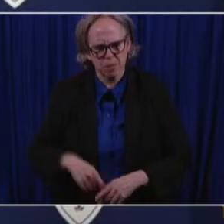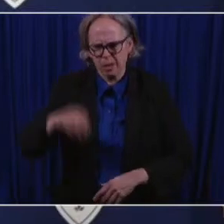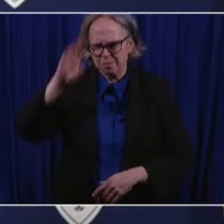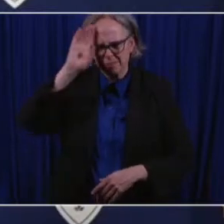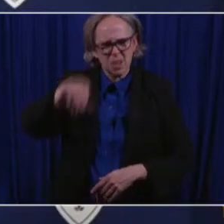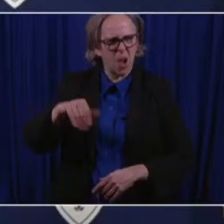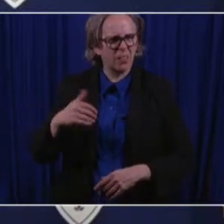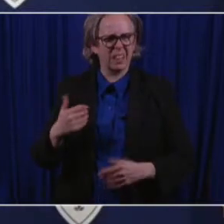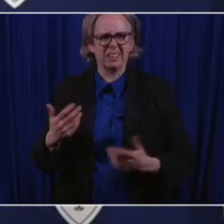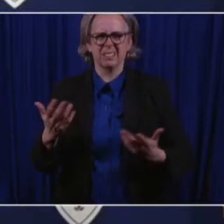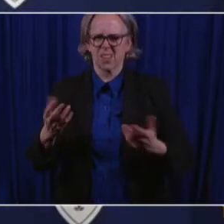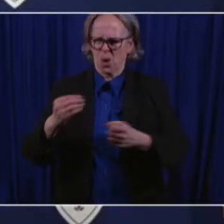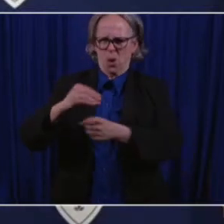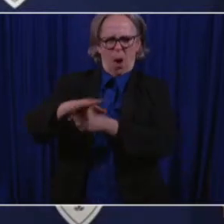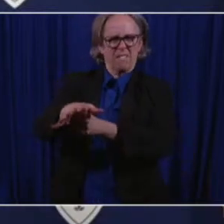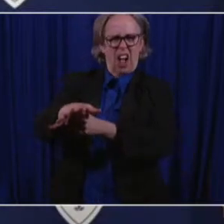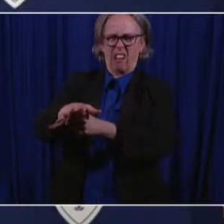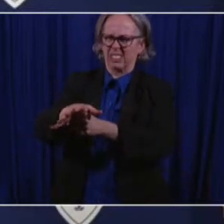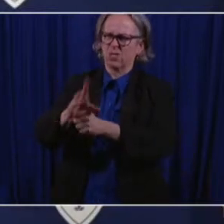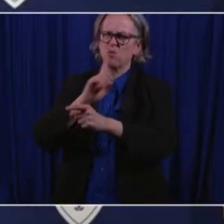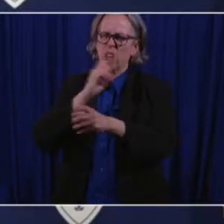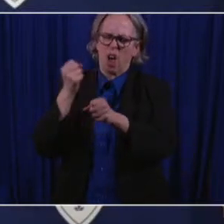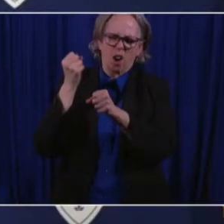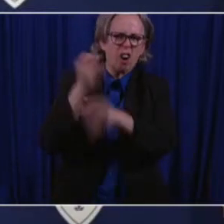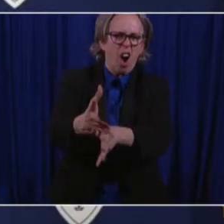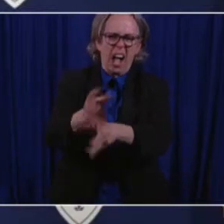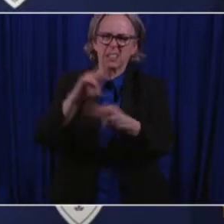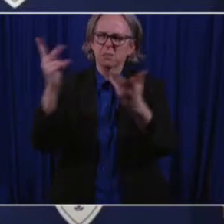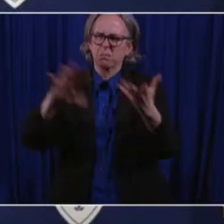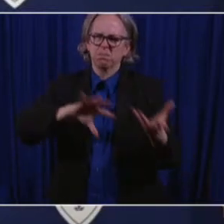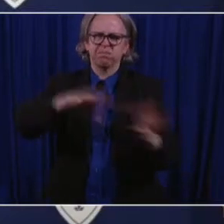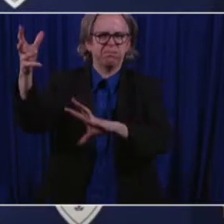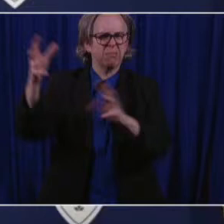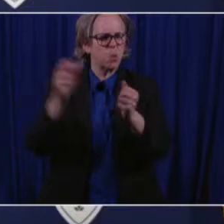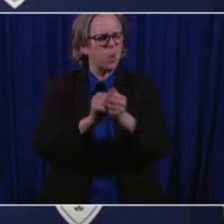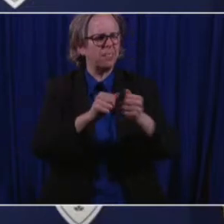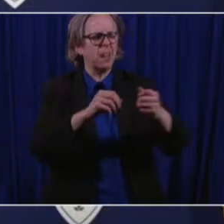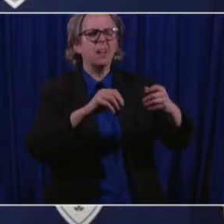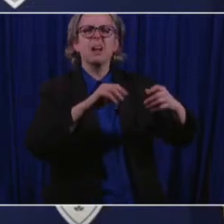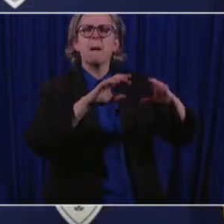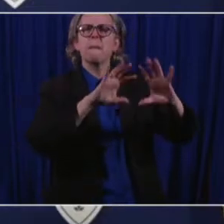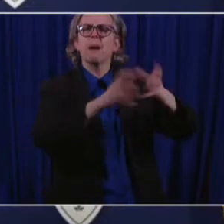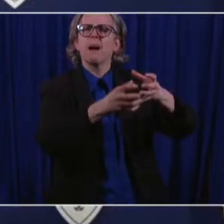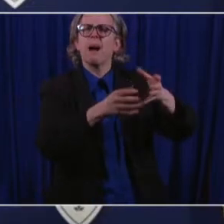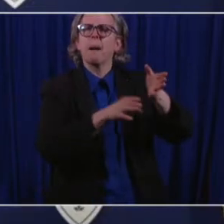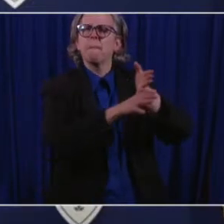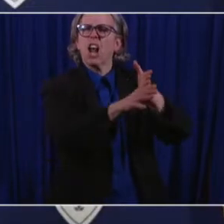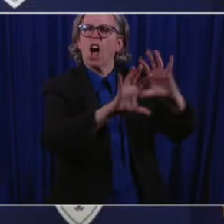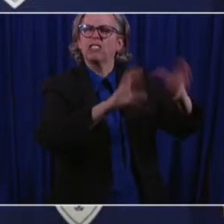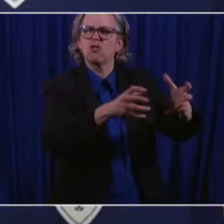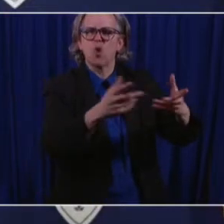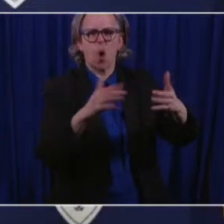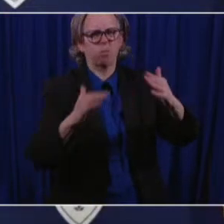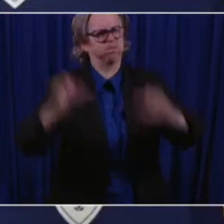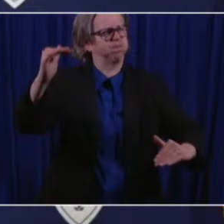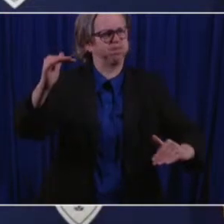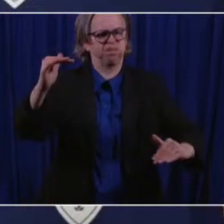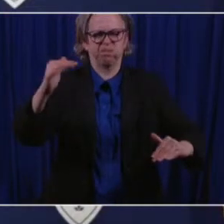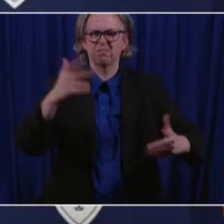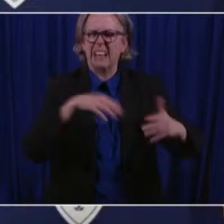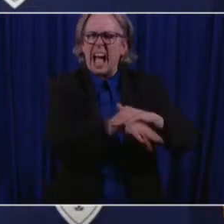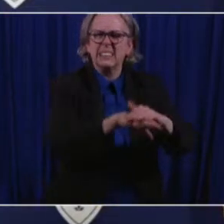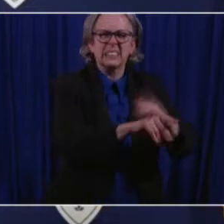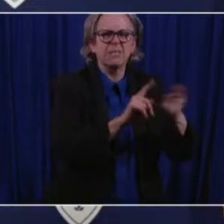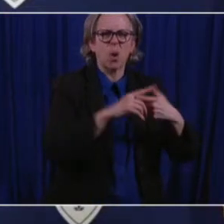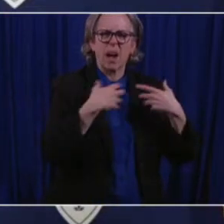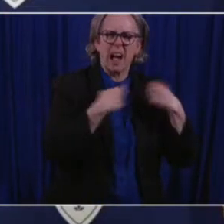COVID pandemic on minority communities. Our team reached out to minority healthcare providers from around the state of Ohio